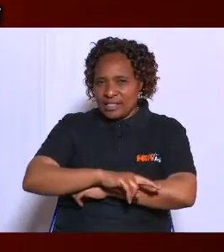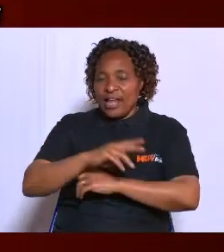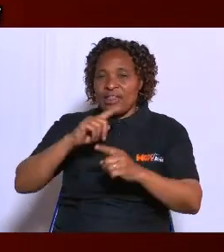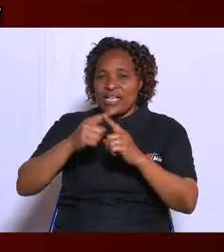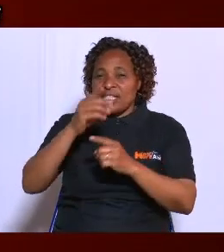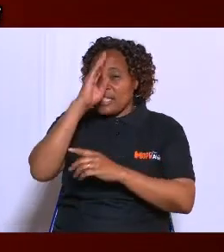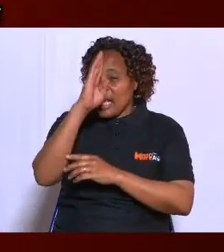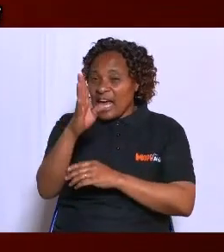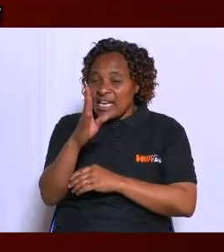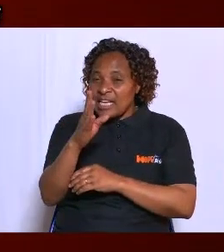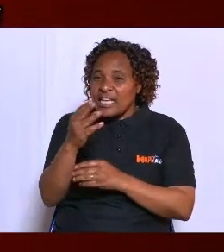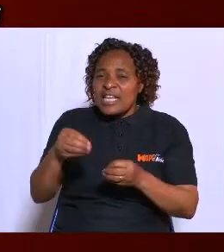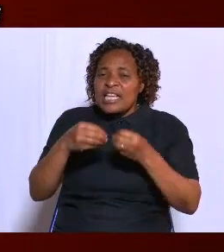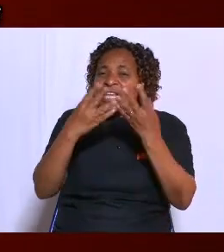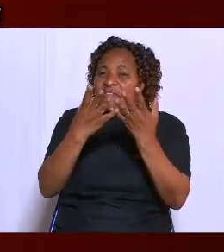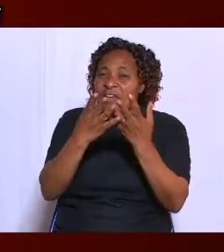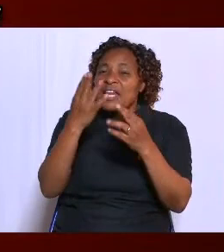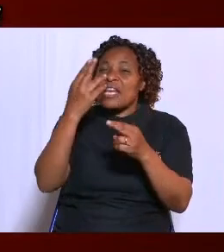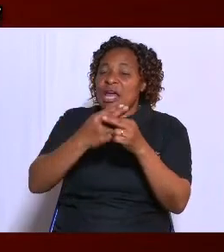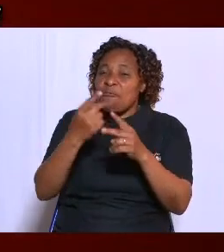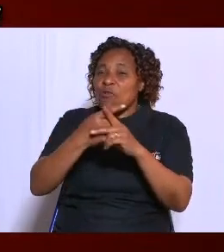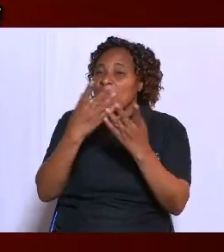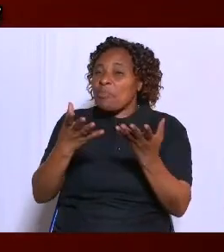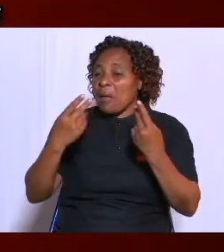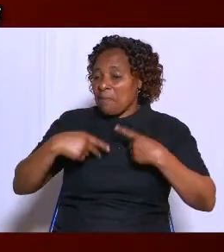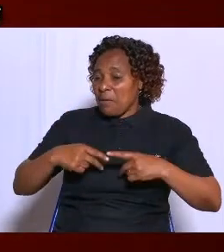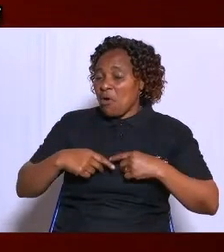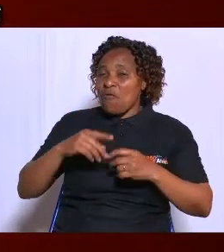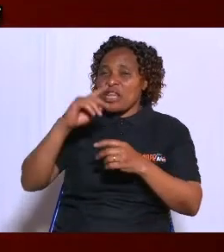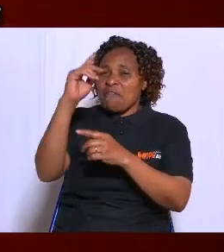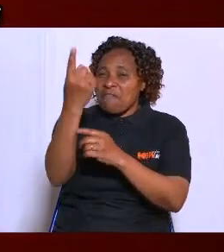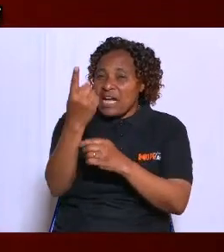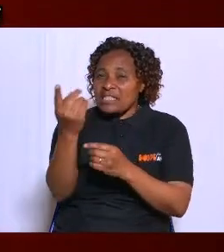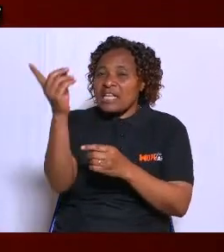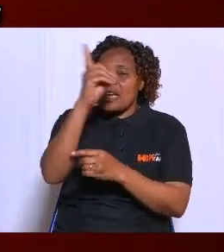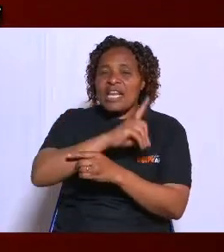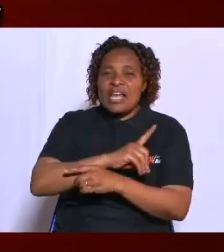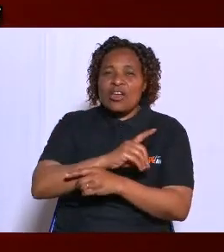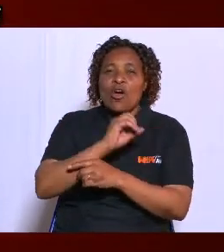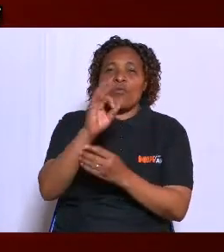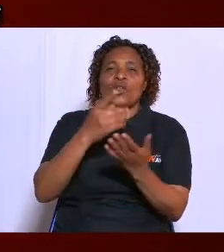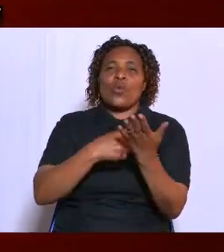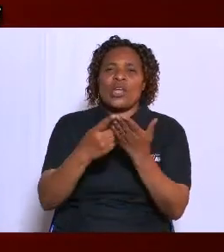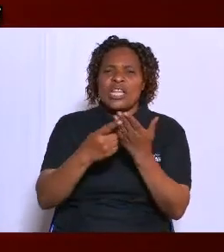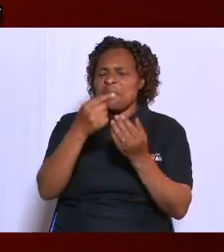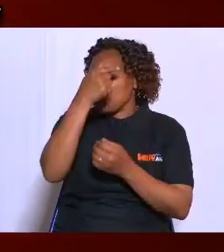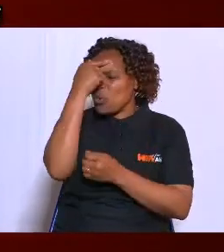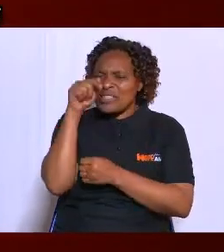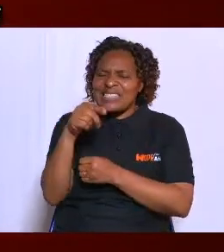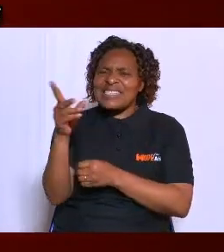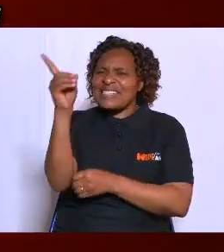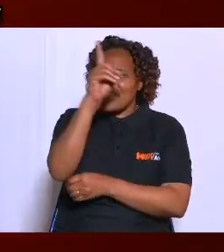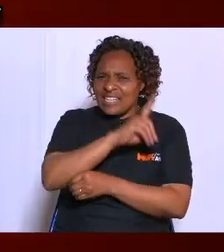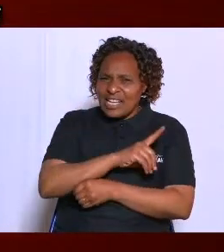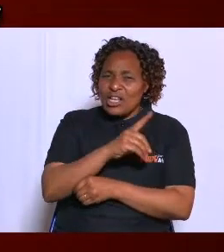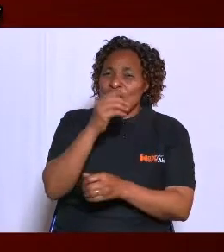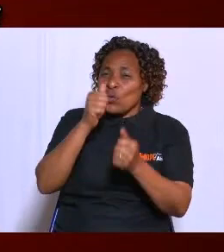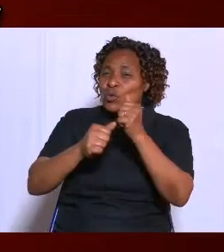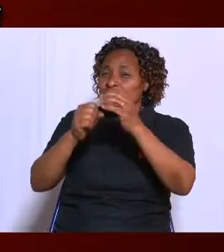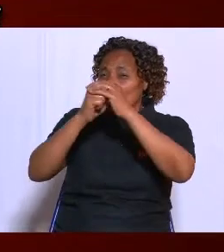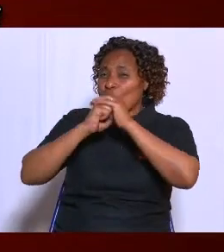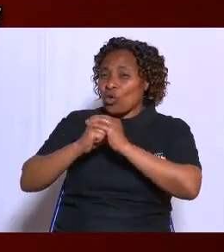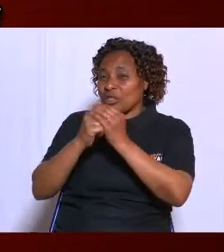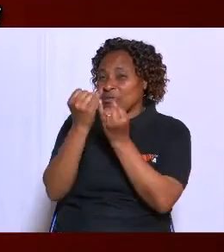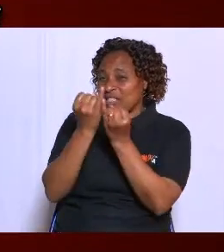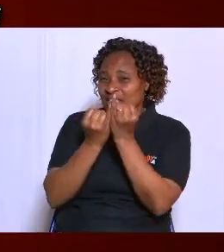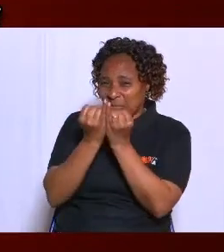was a name given by the heathens to the first day of the week because it was the day on which they worshiped the